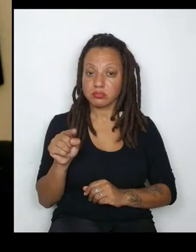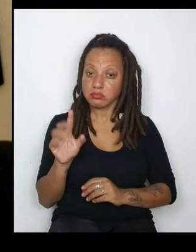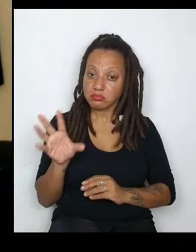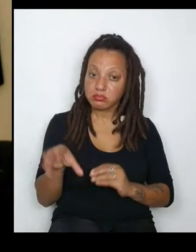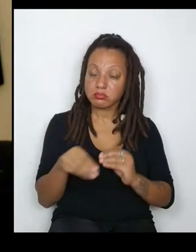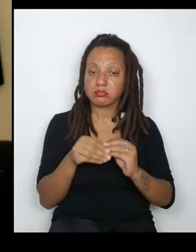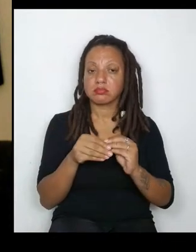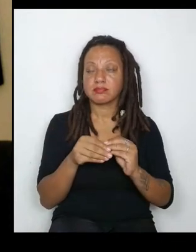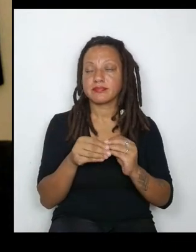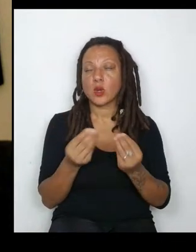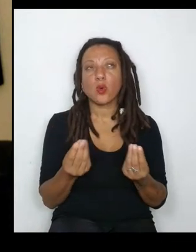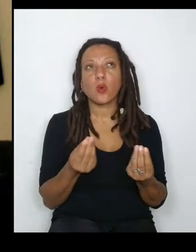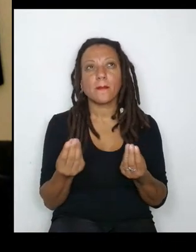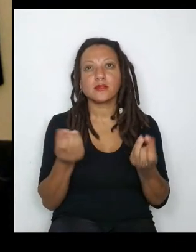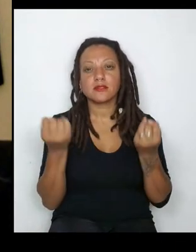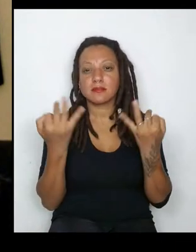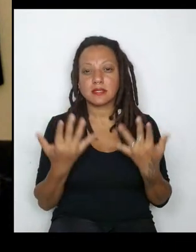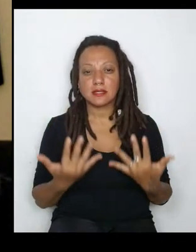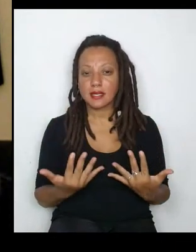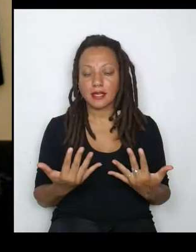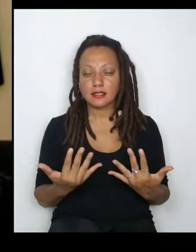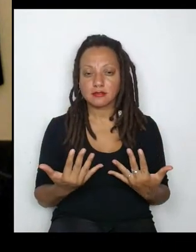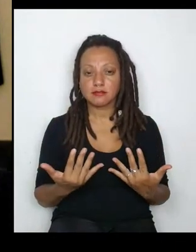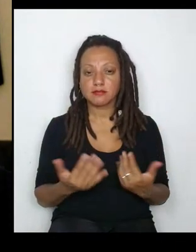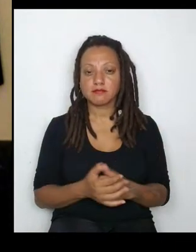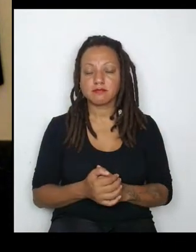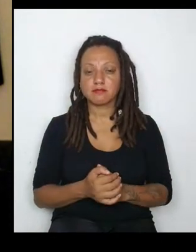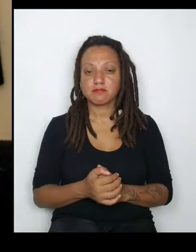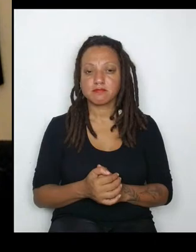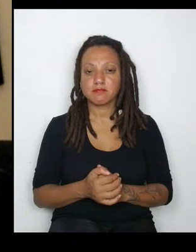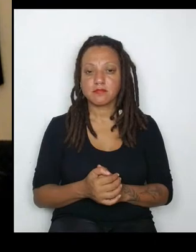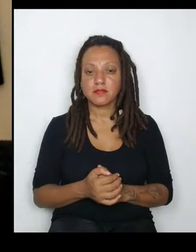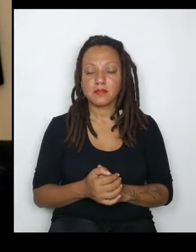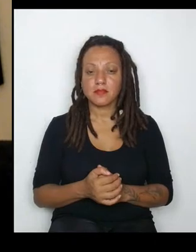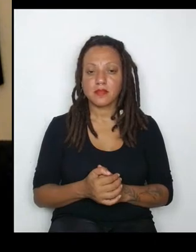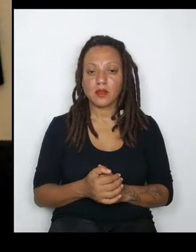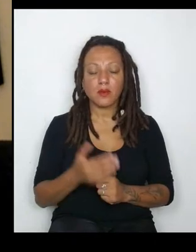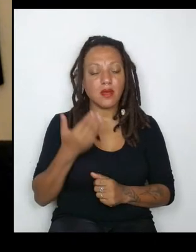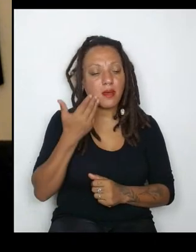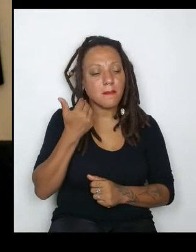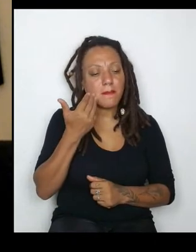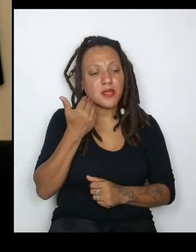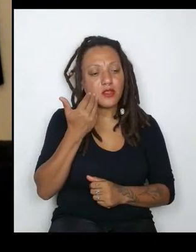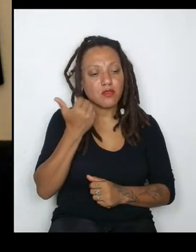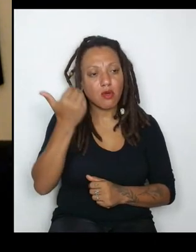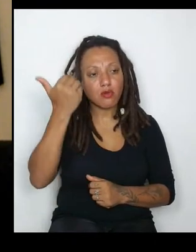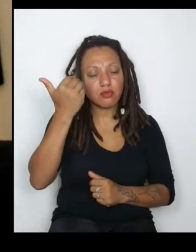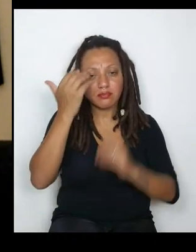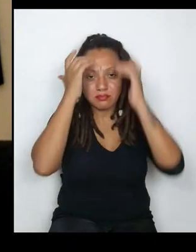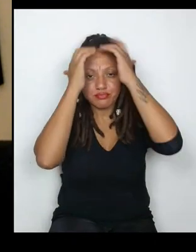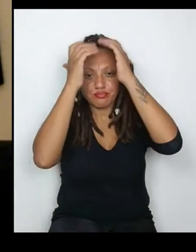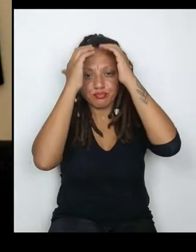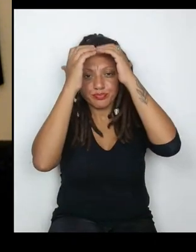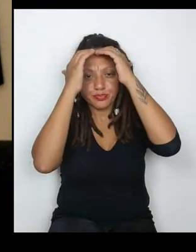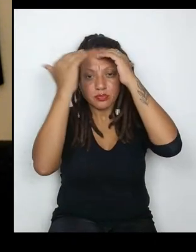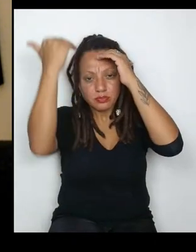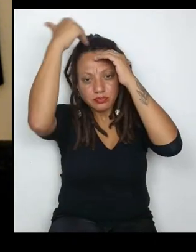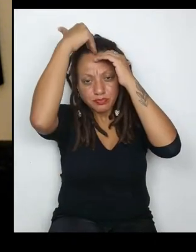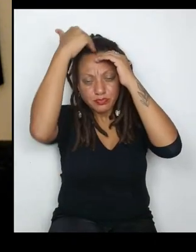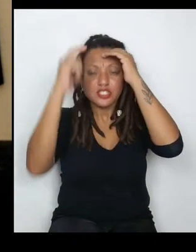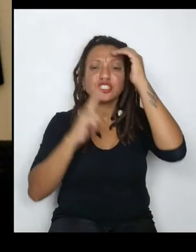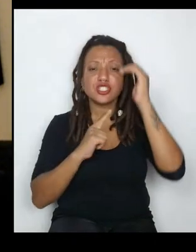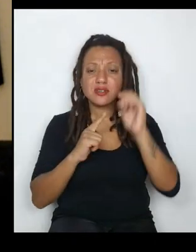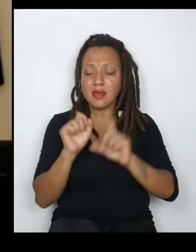mental repertoire of of imagery of south sea islanders